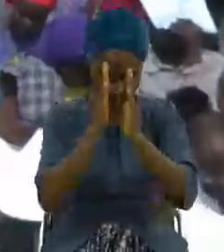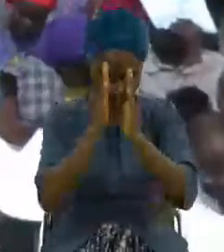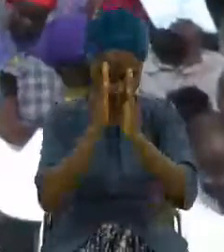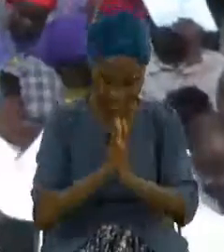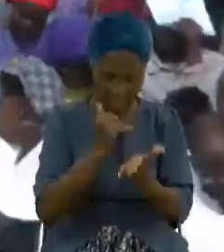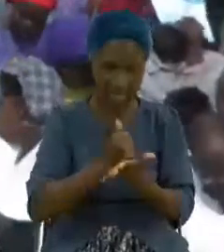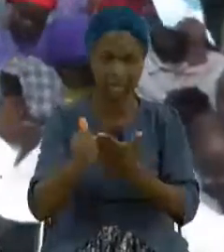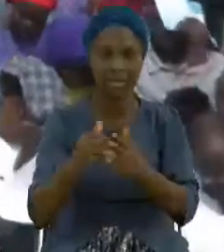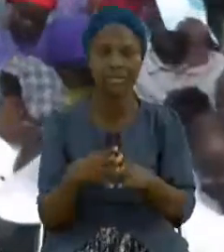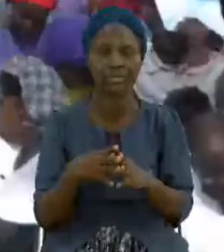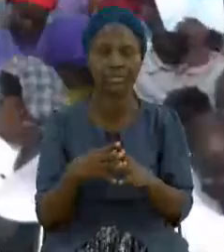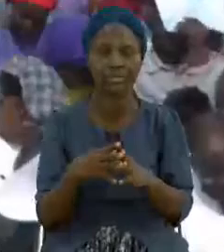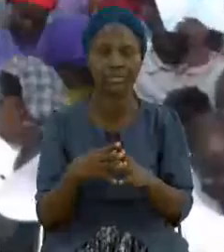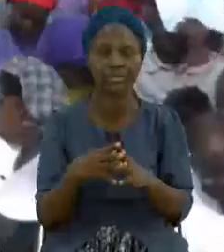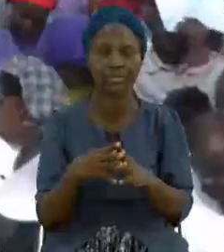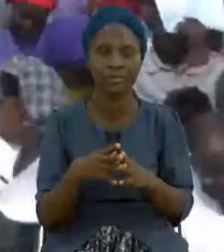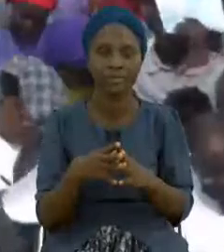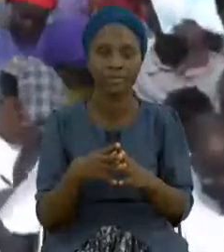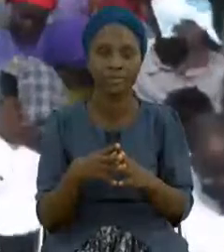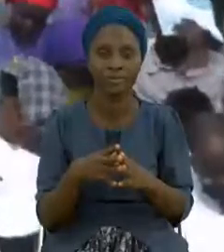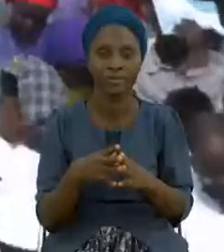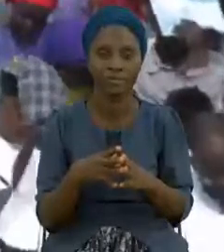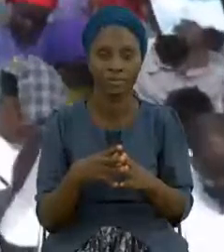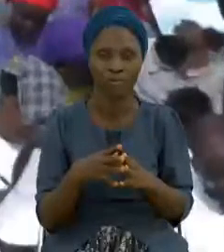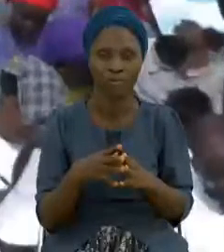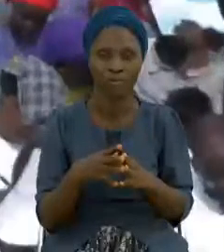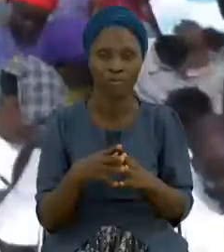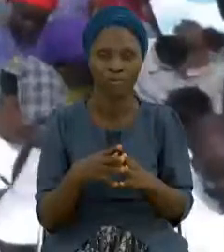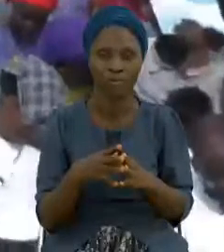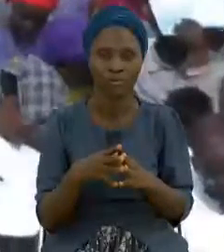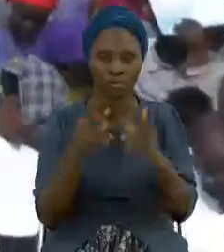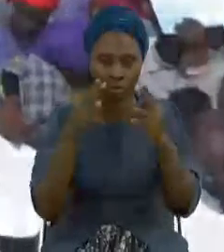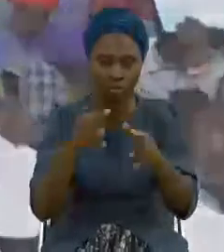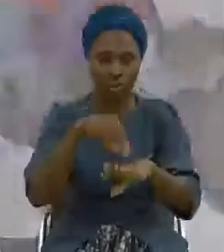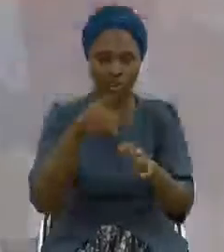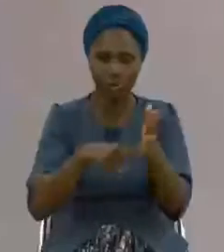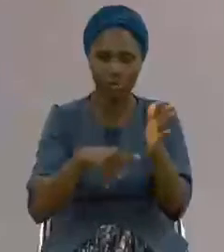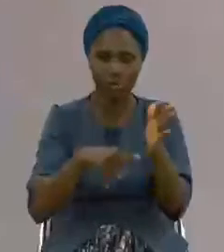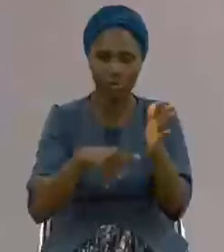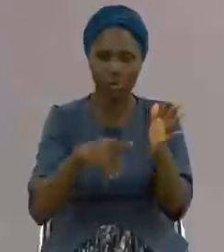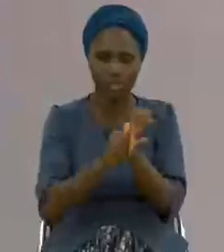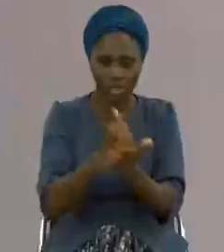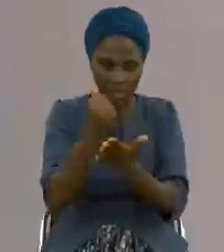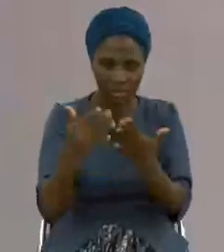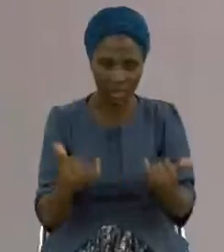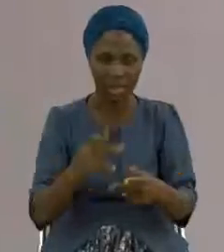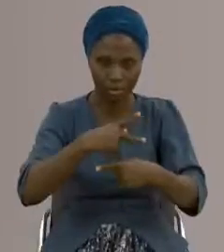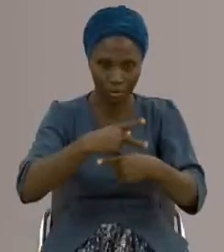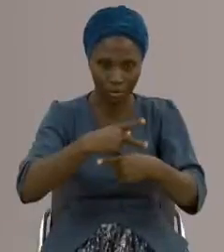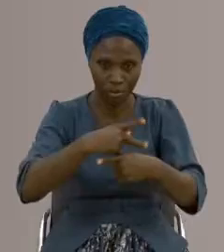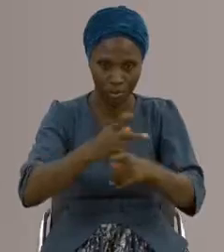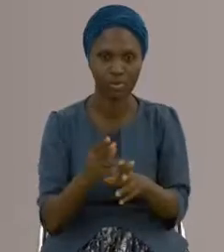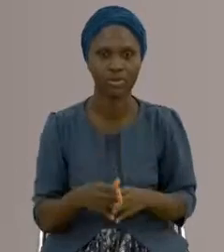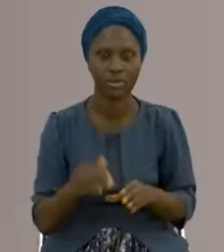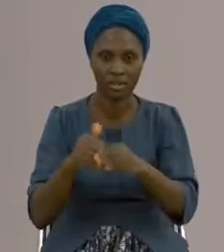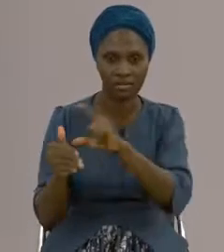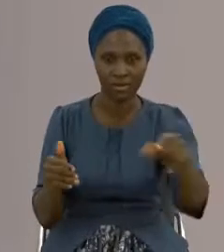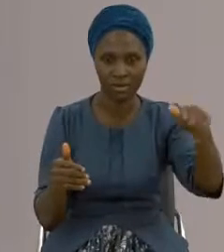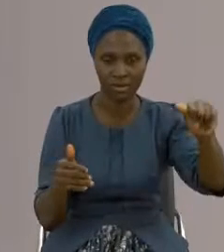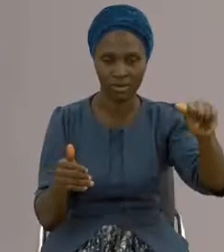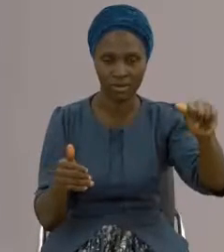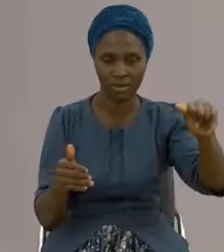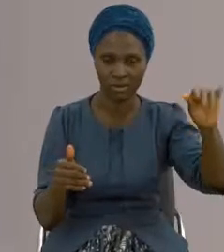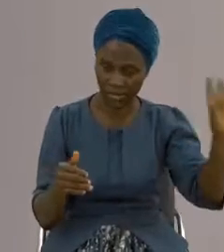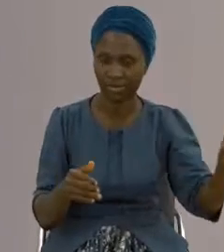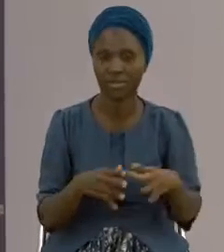that amen now produces. Verse 17. In verse 17, for I will